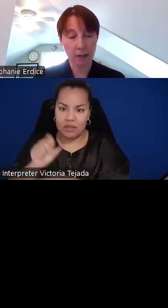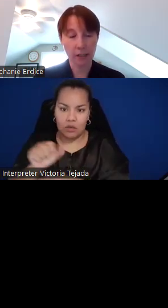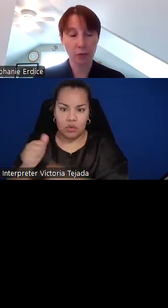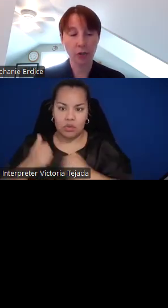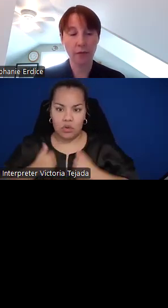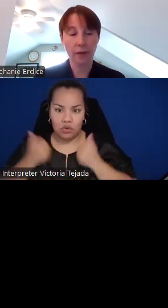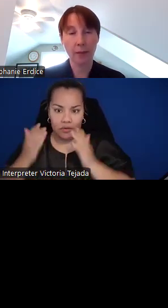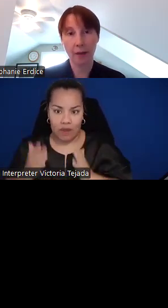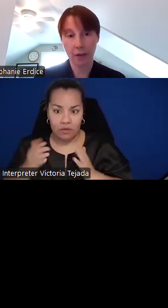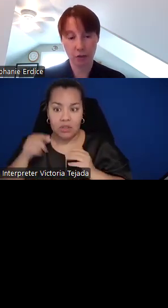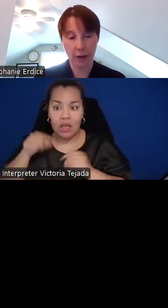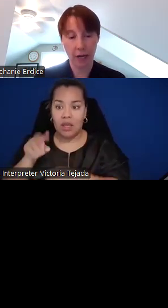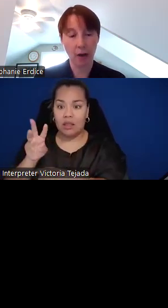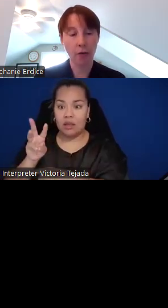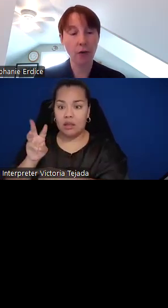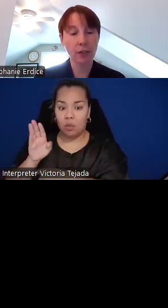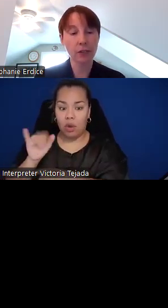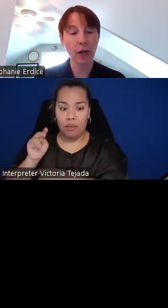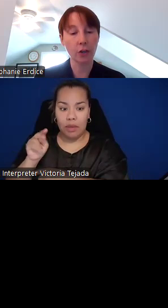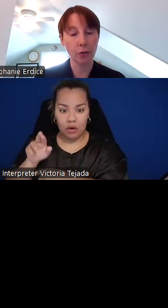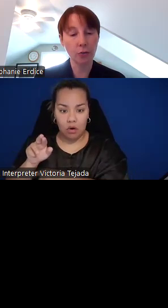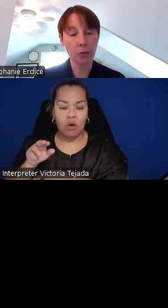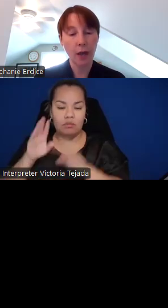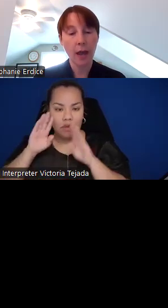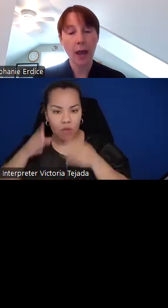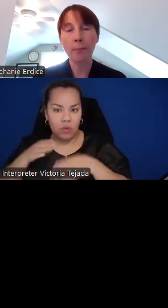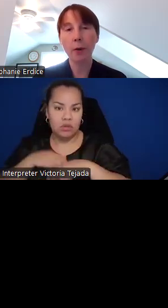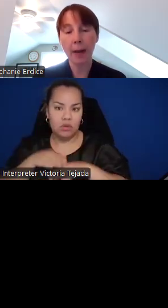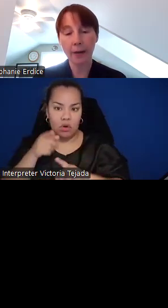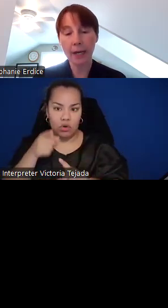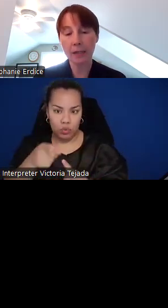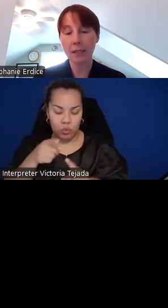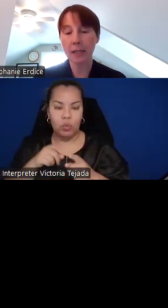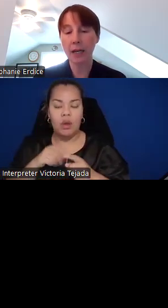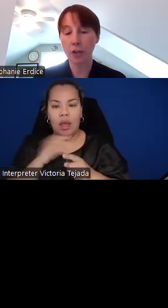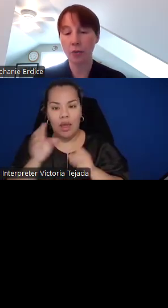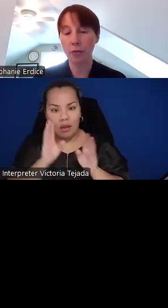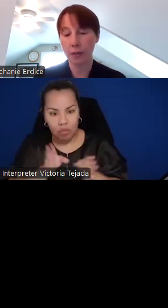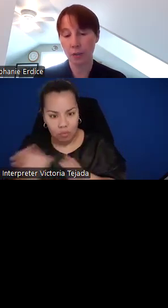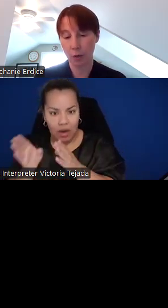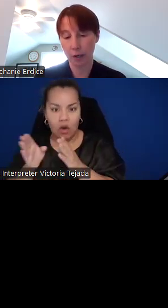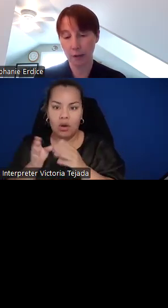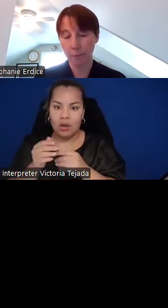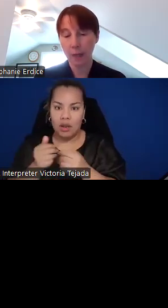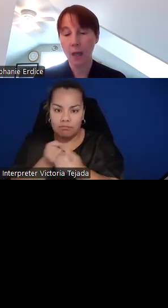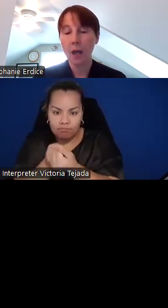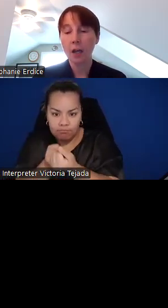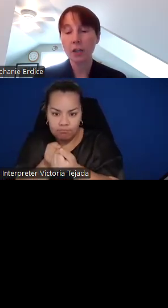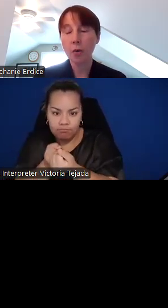webinar in our sexual assault victim advocate training focuses on you and preparing and sustaining you for this